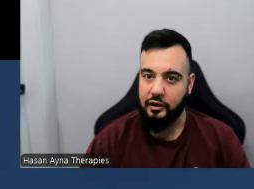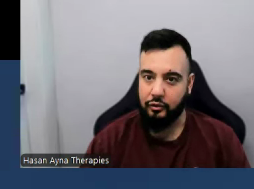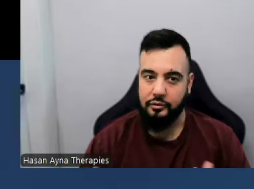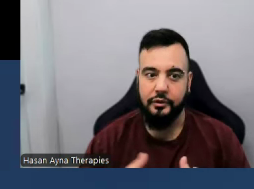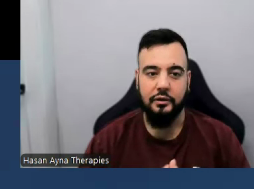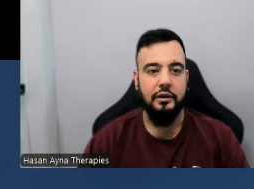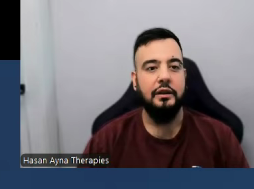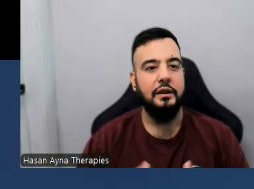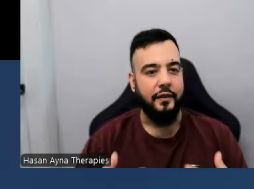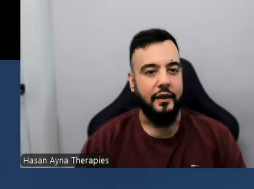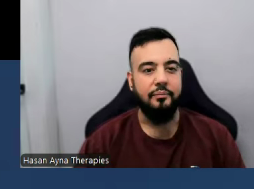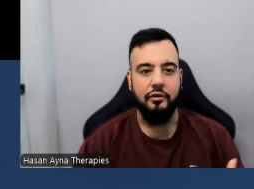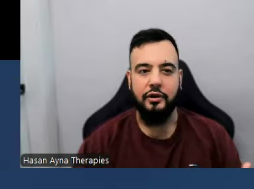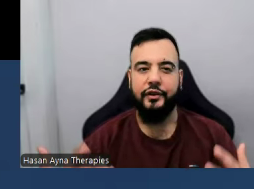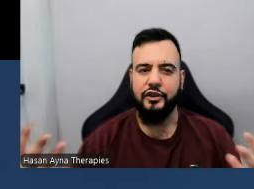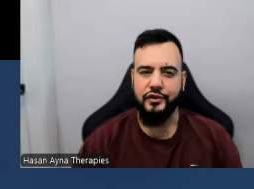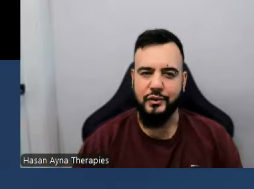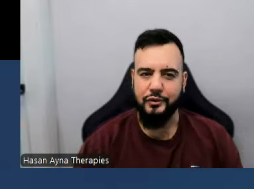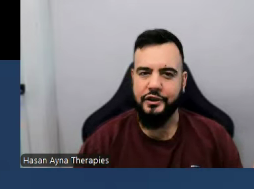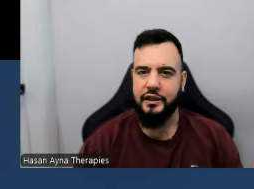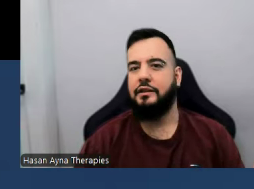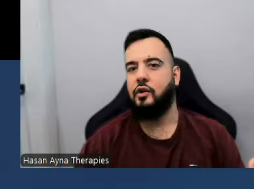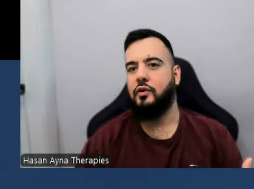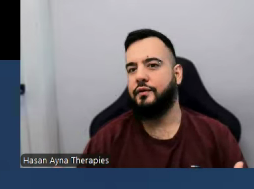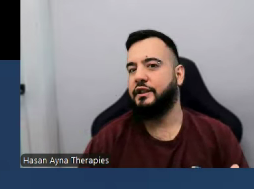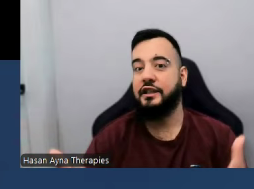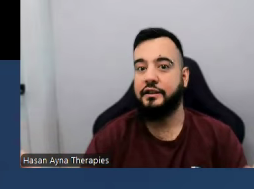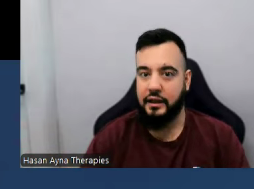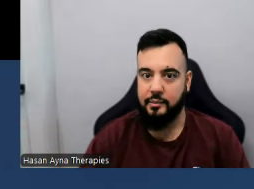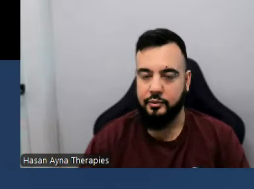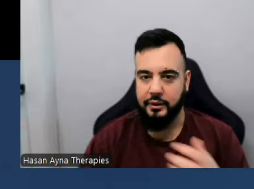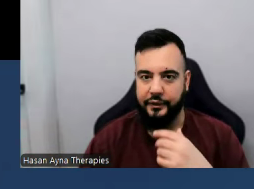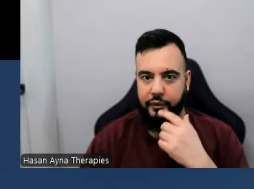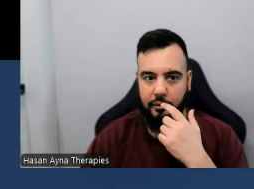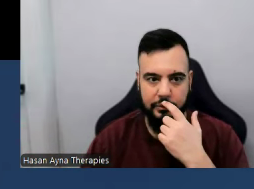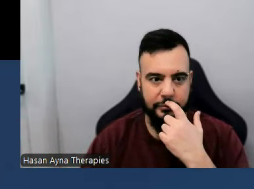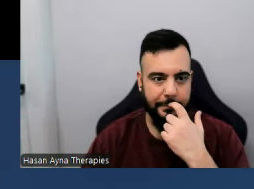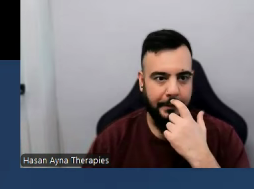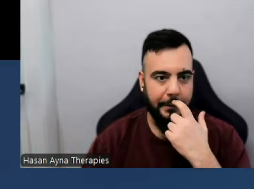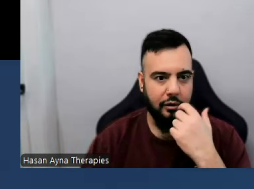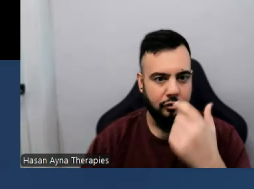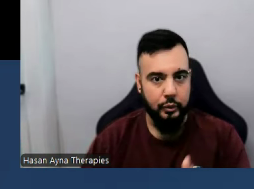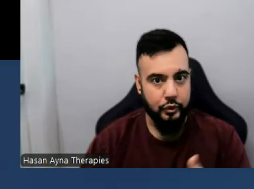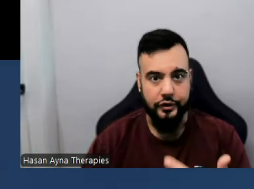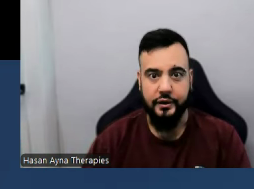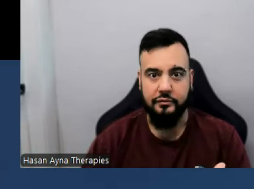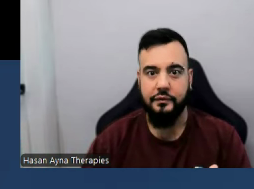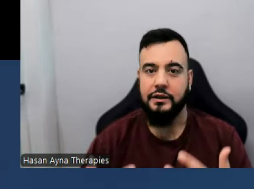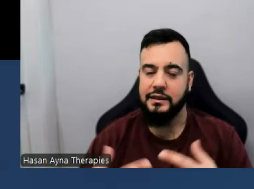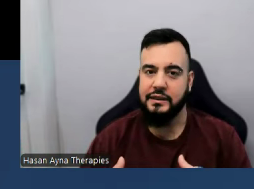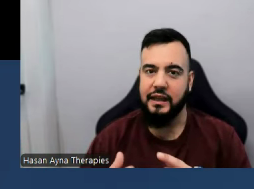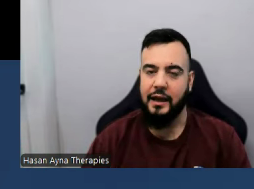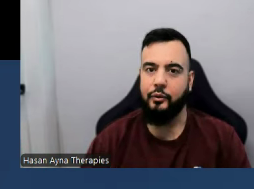two-character dialogue. And then progress into the storytelling of the dinner table example. Record